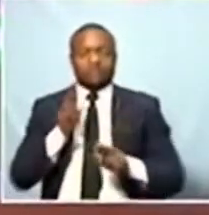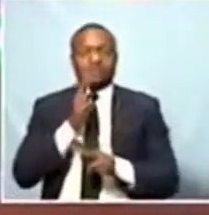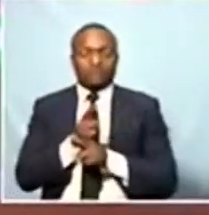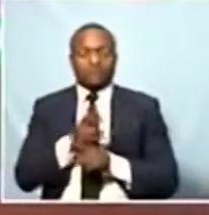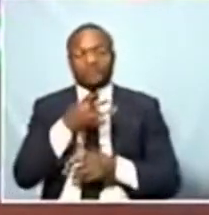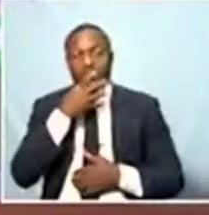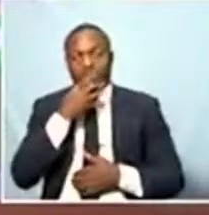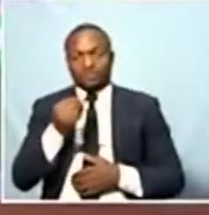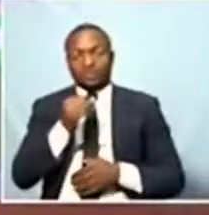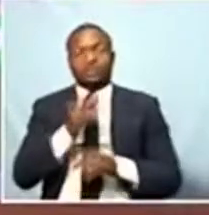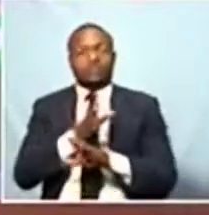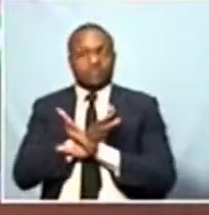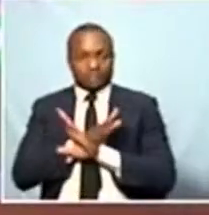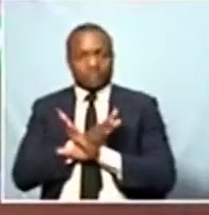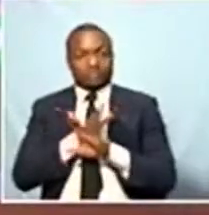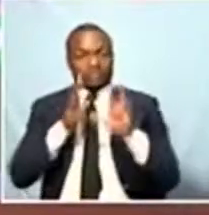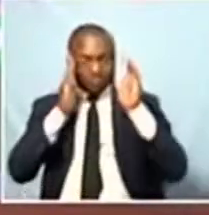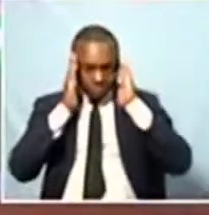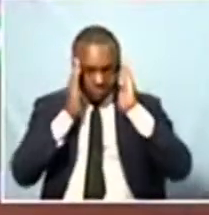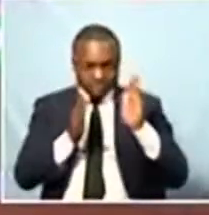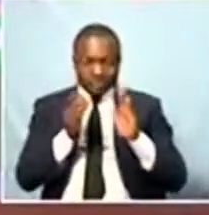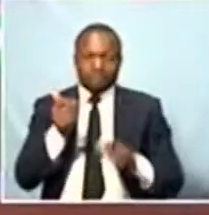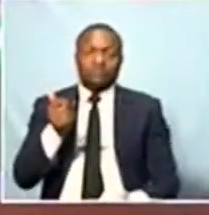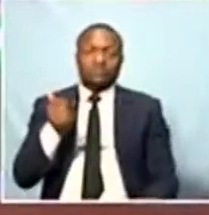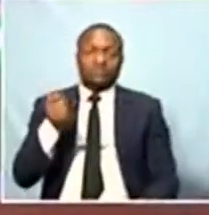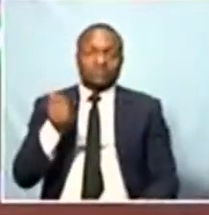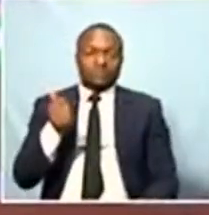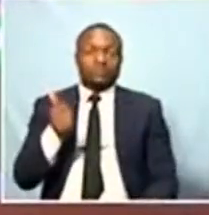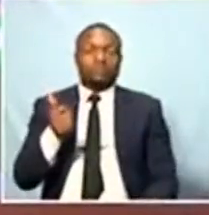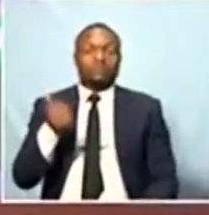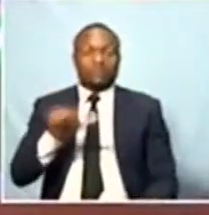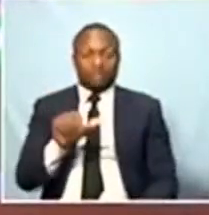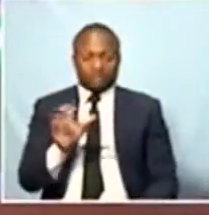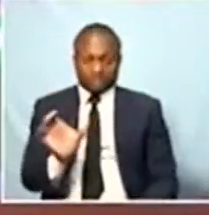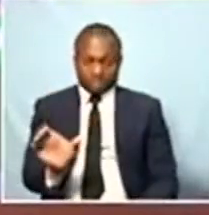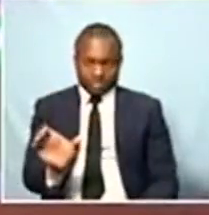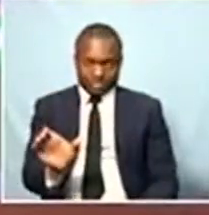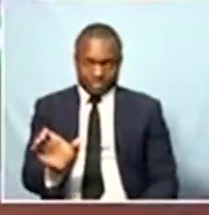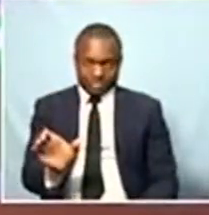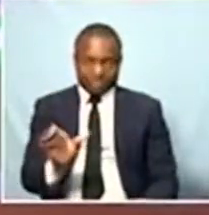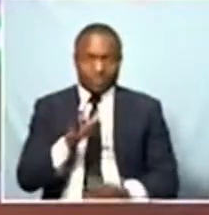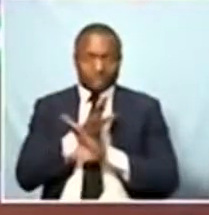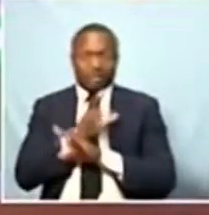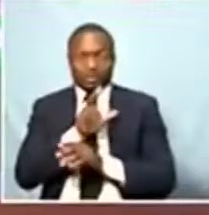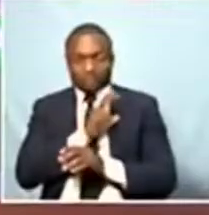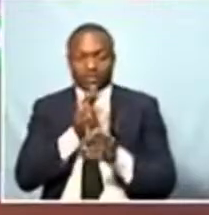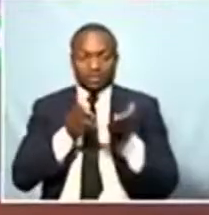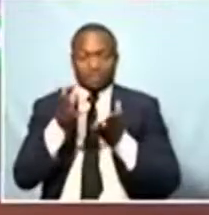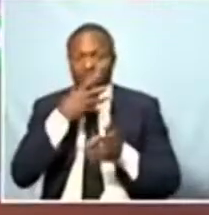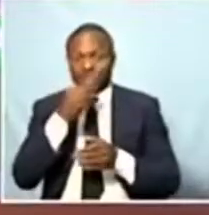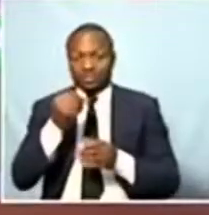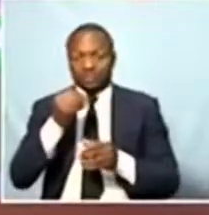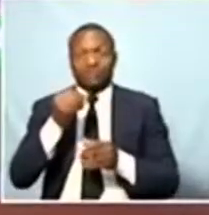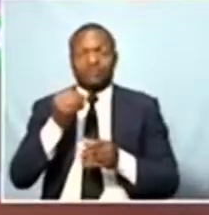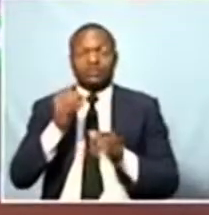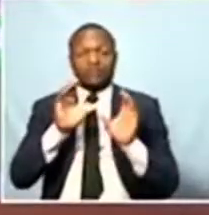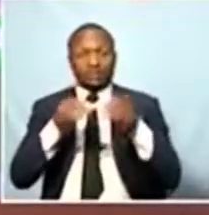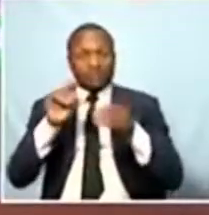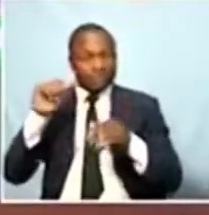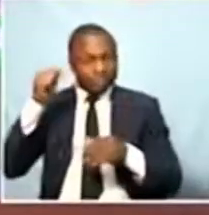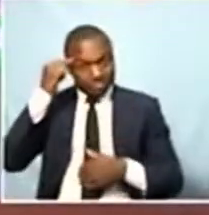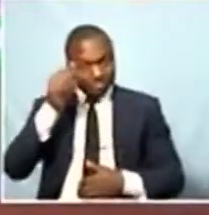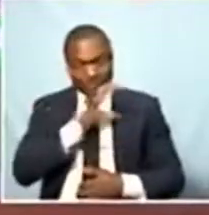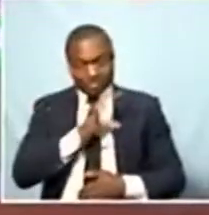Commission of Zambia, and they were looking at Head 10, that's the Zambia Police Service. Remember, the Committee on Parastatal Bodies is